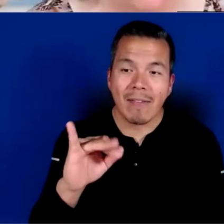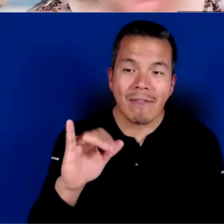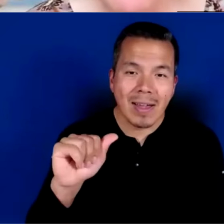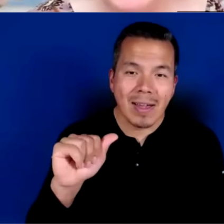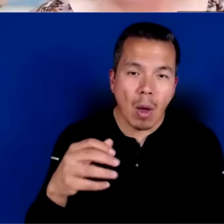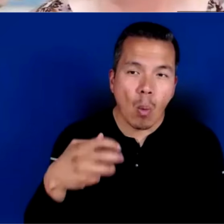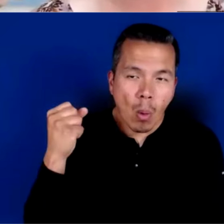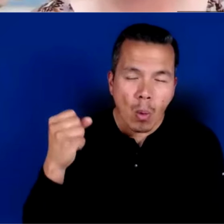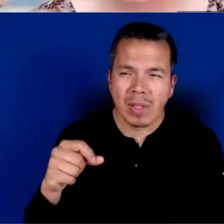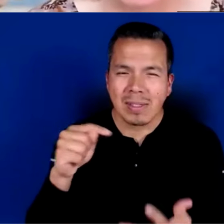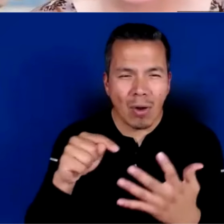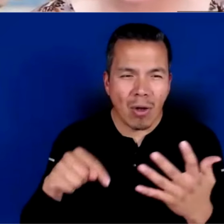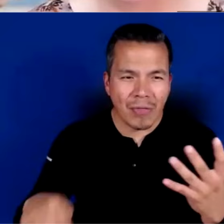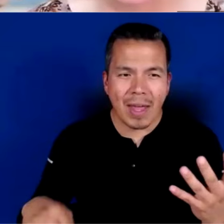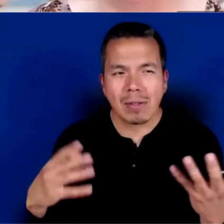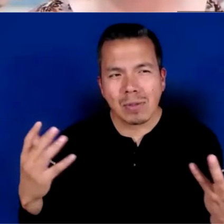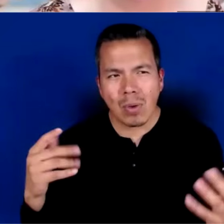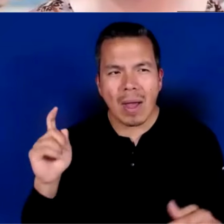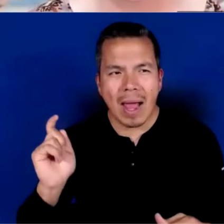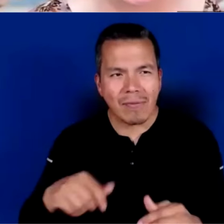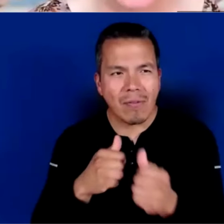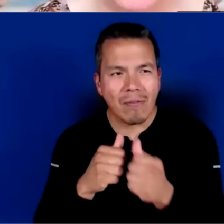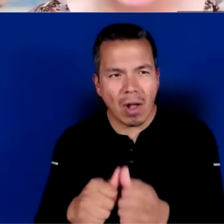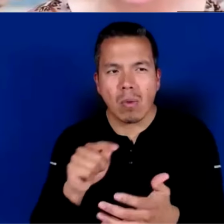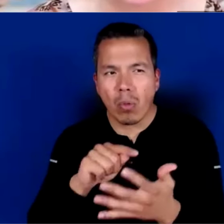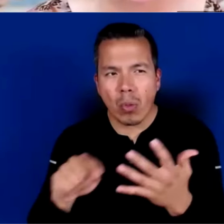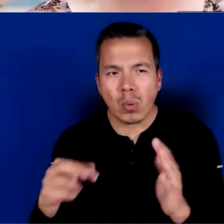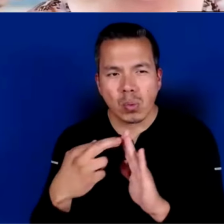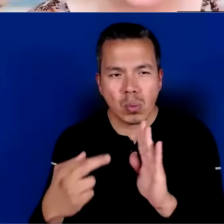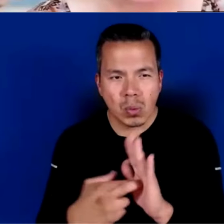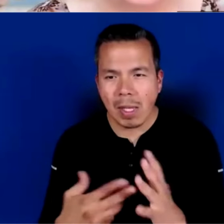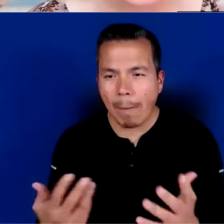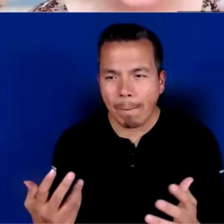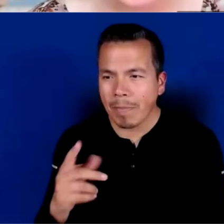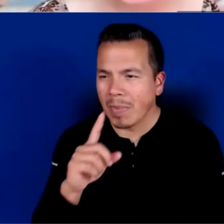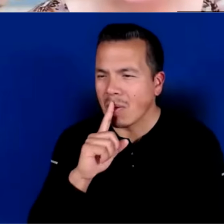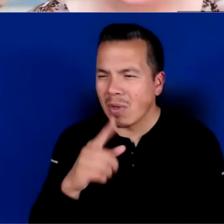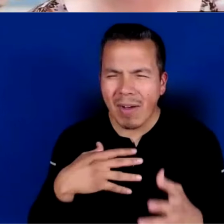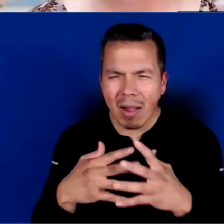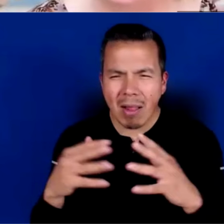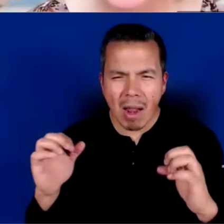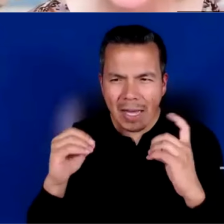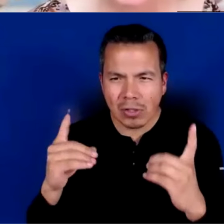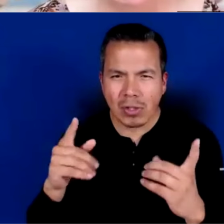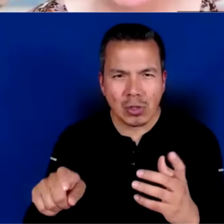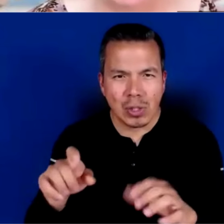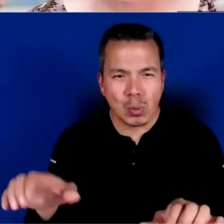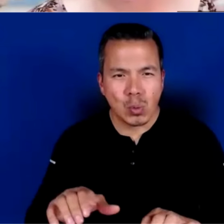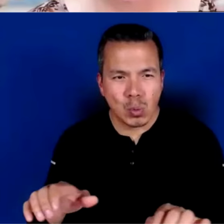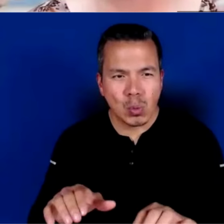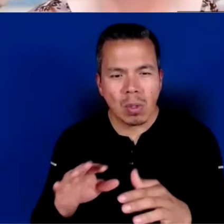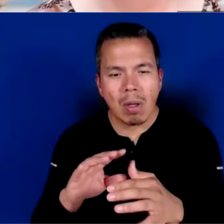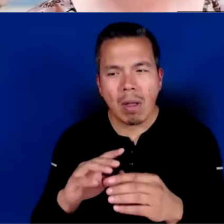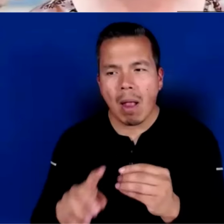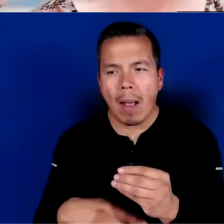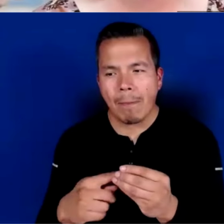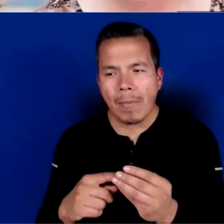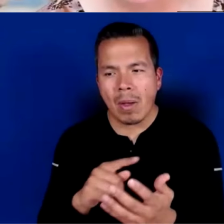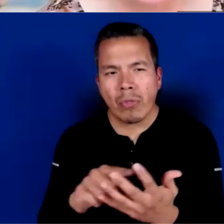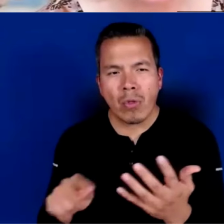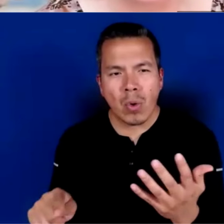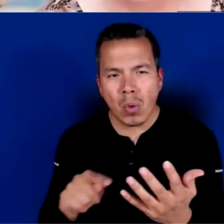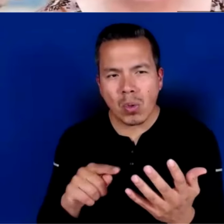withholding, and all of that. And so you'd have to follow those rules. So there's a lot of education you would need to do around those